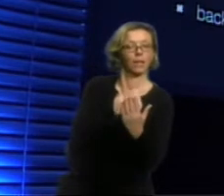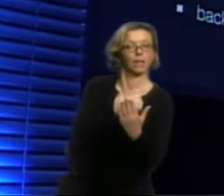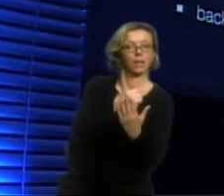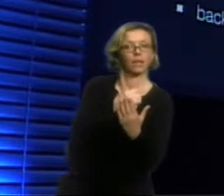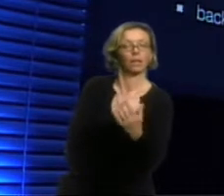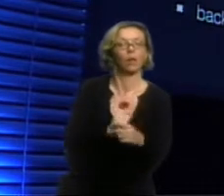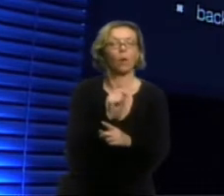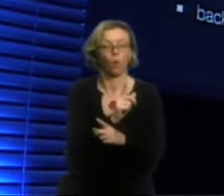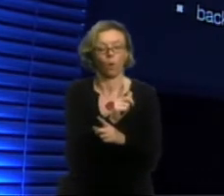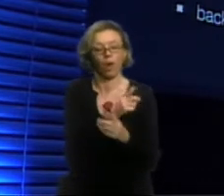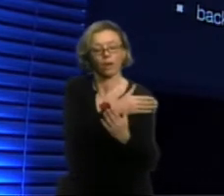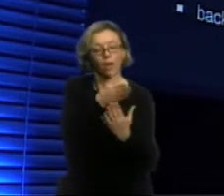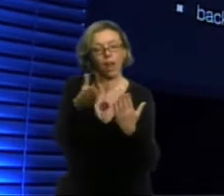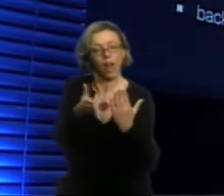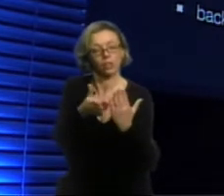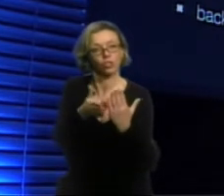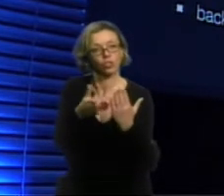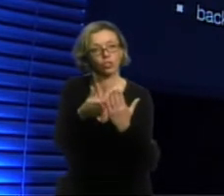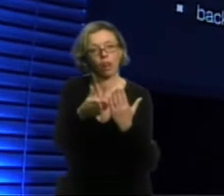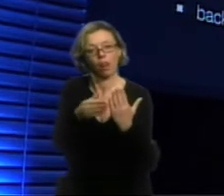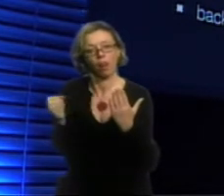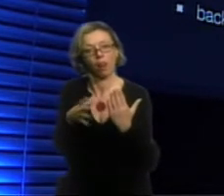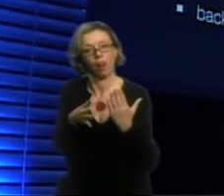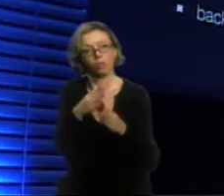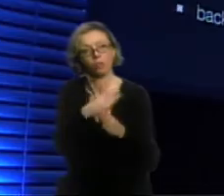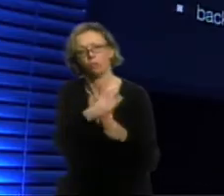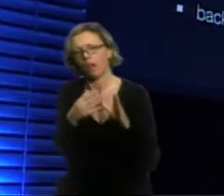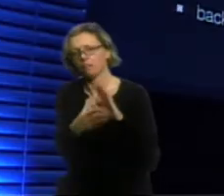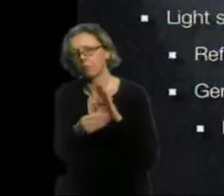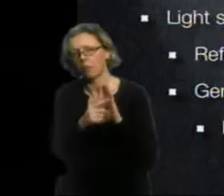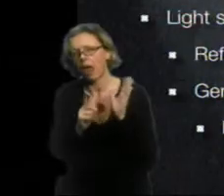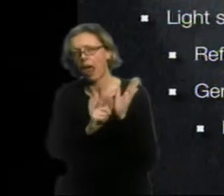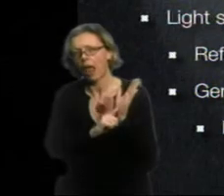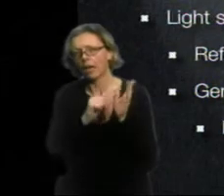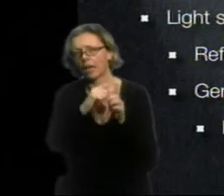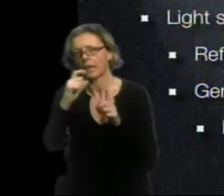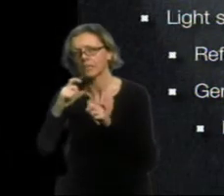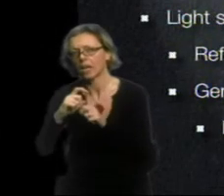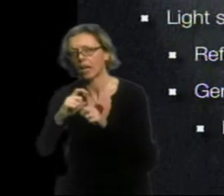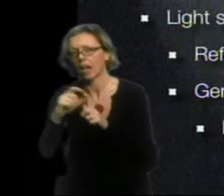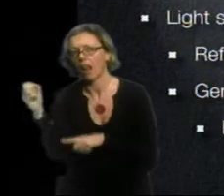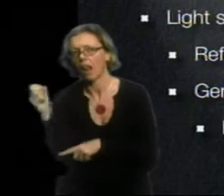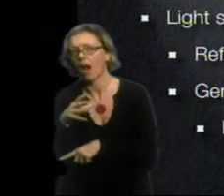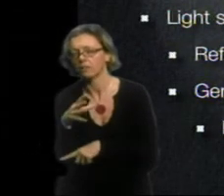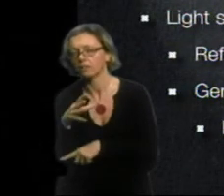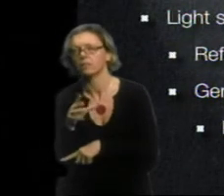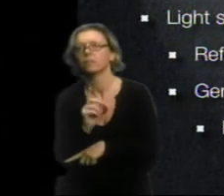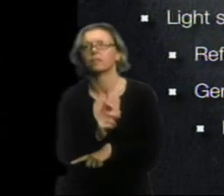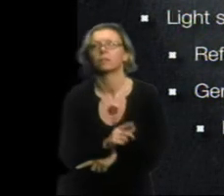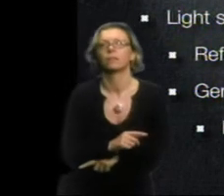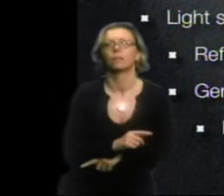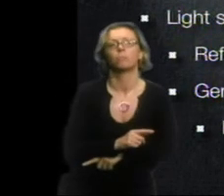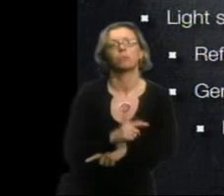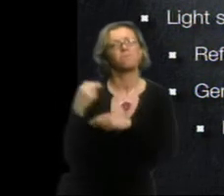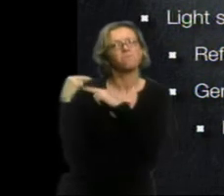edge-lit source, which is either generally LEDs. On a lot of modern LCDs, it's an LED light,